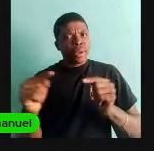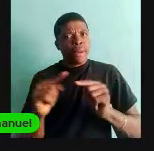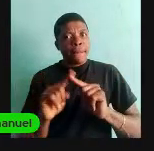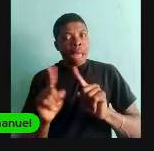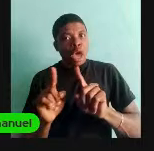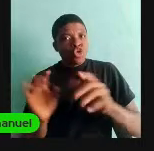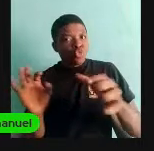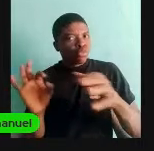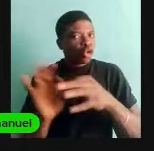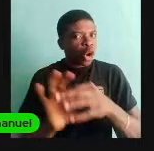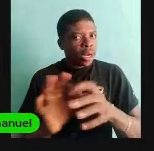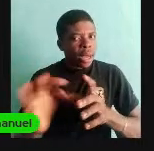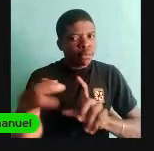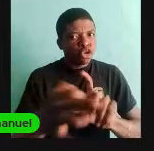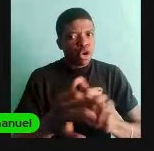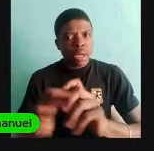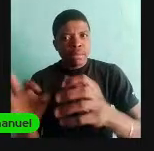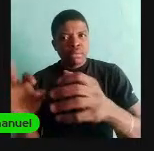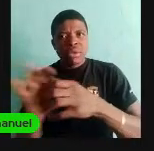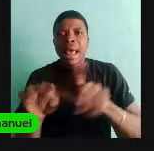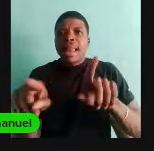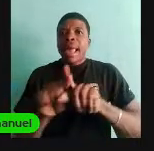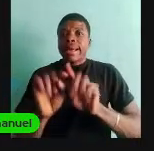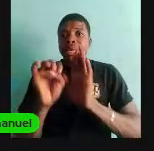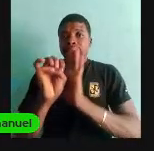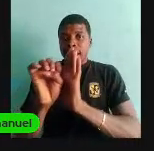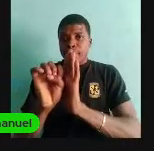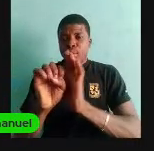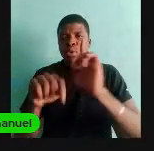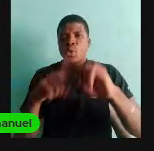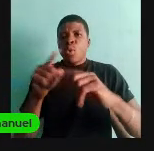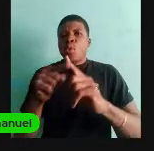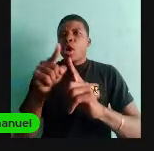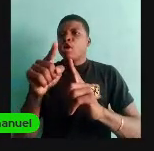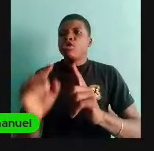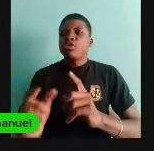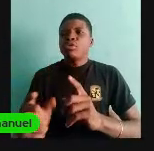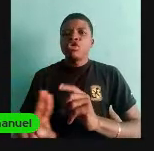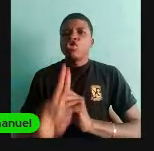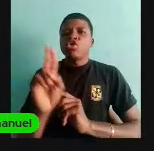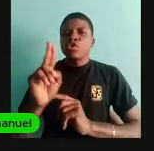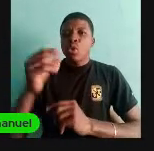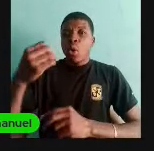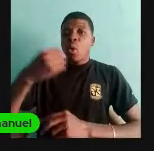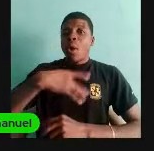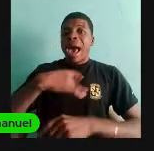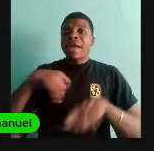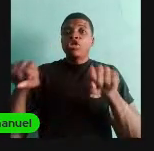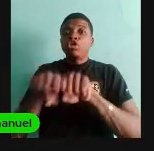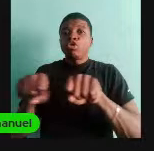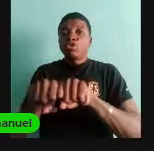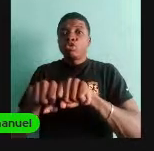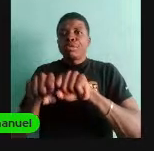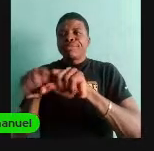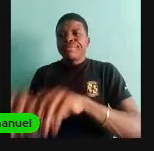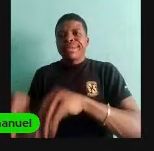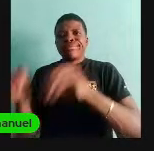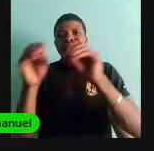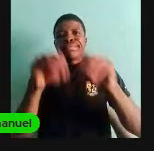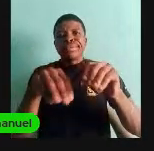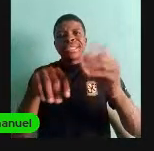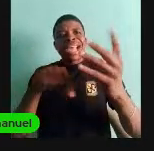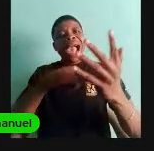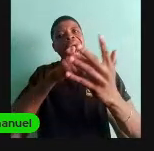say carrying a white shoe and putting it among black shoes. That is a contrast.